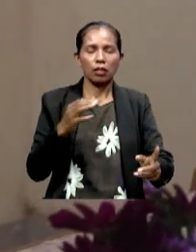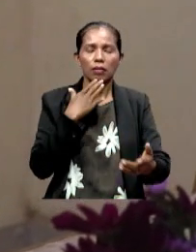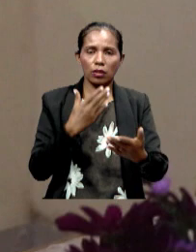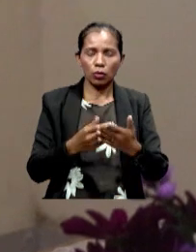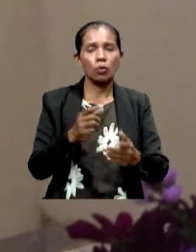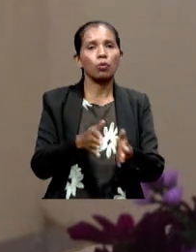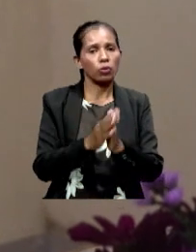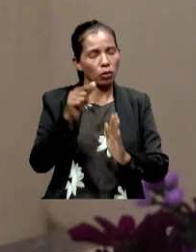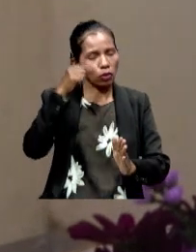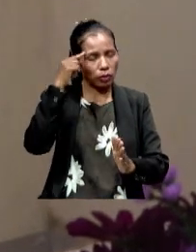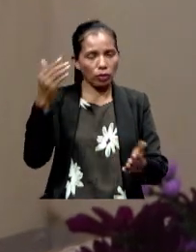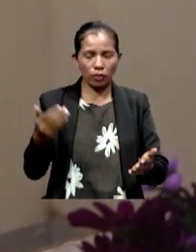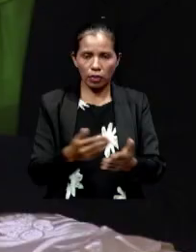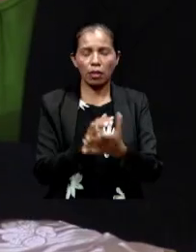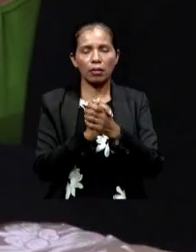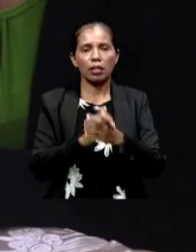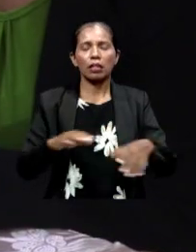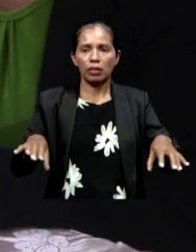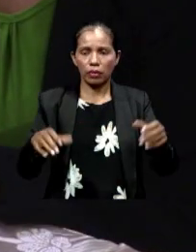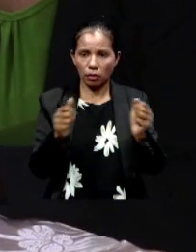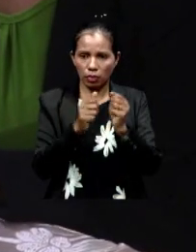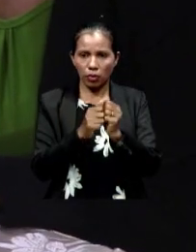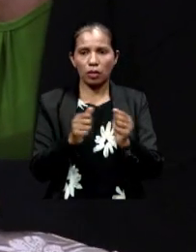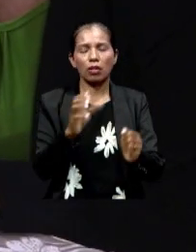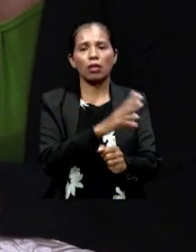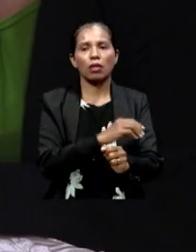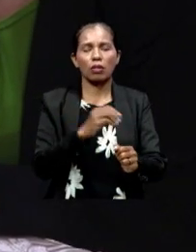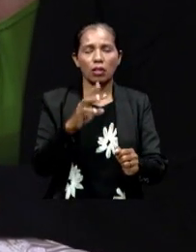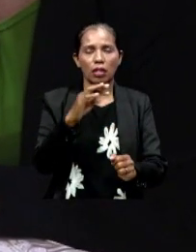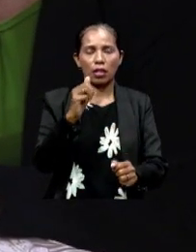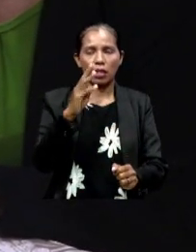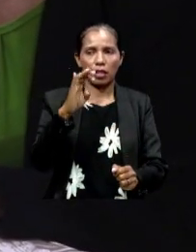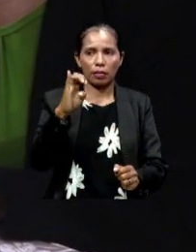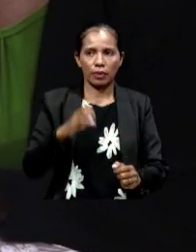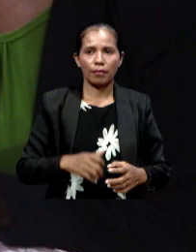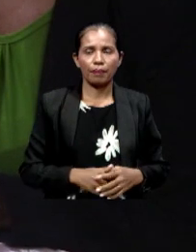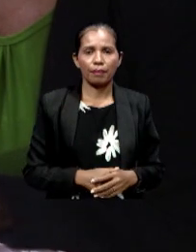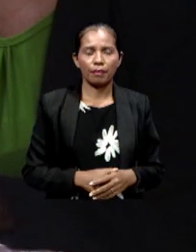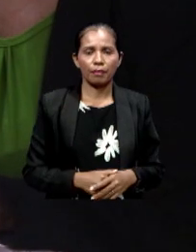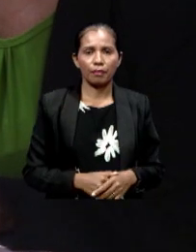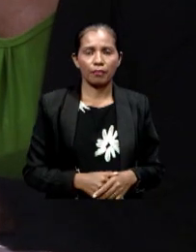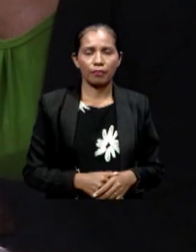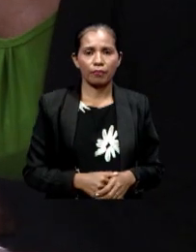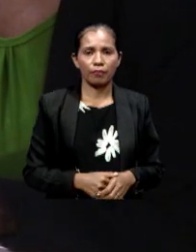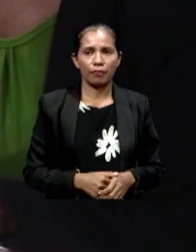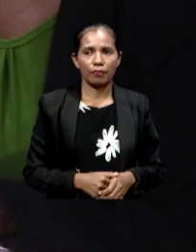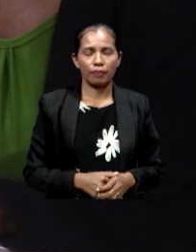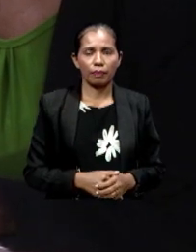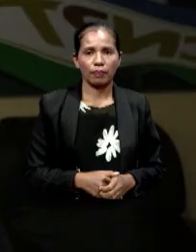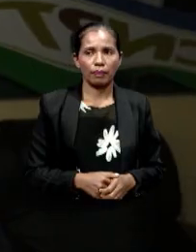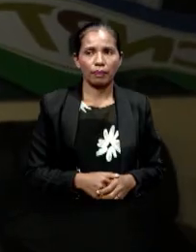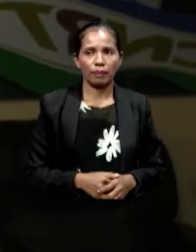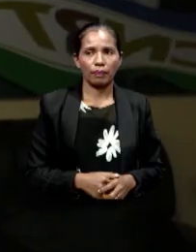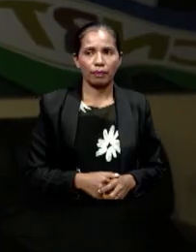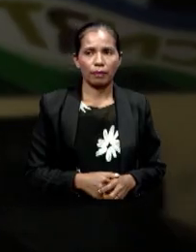fong bele hametin liutan cooperação bilateral ho Emirados Árabes Unidos. I came to meet His Excellency the